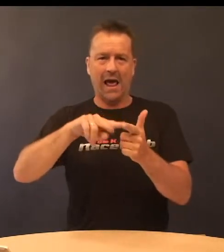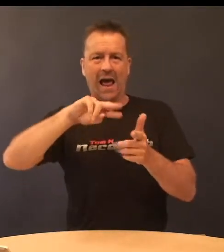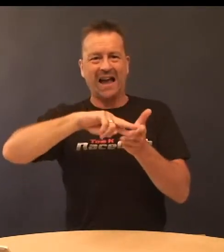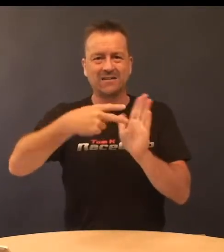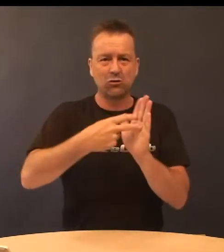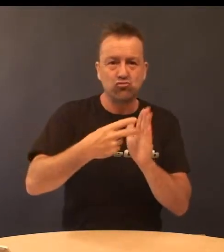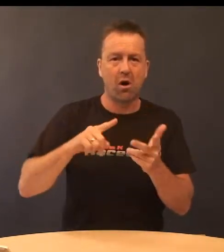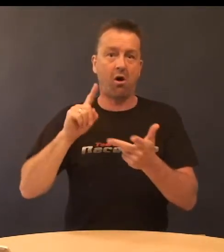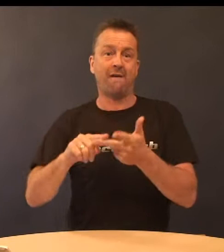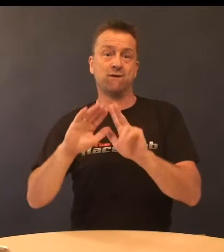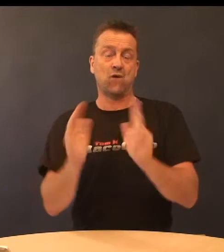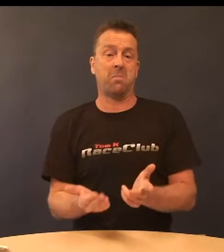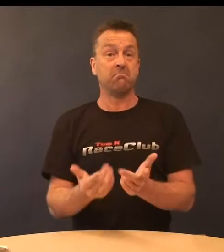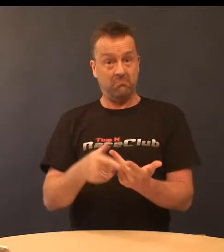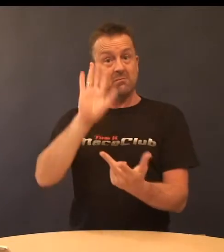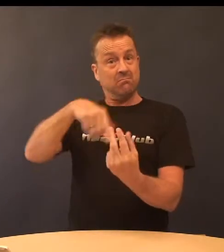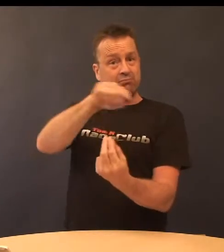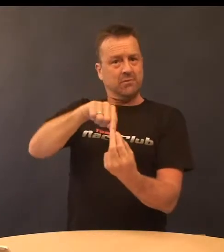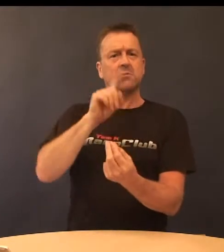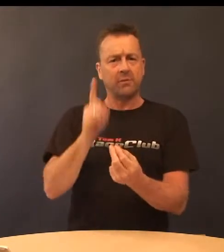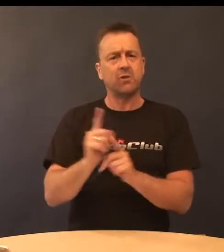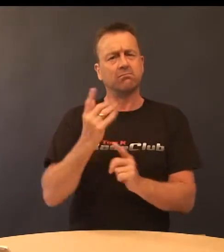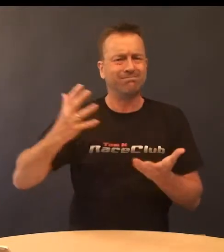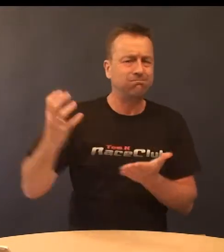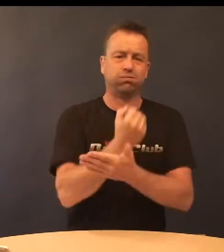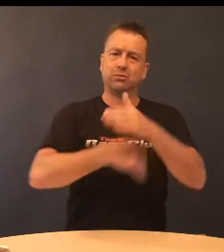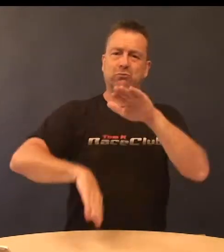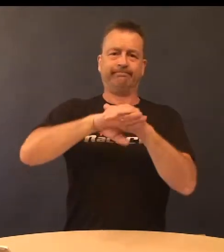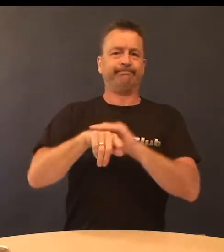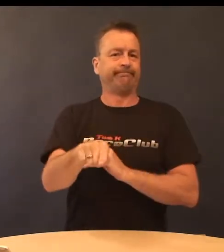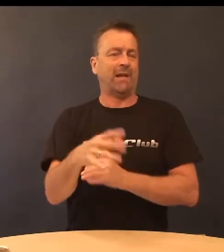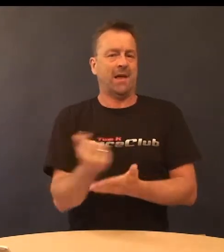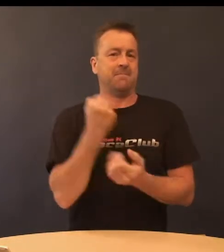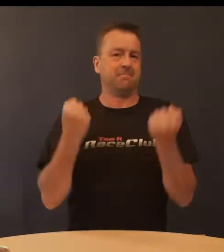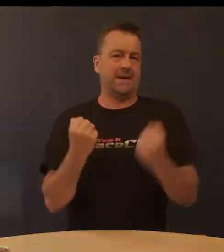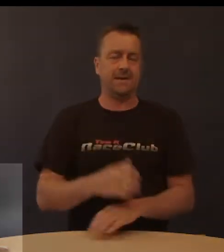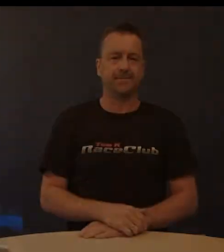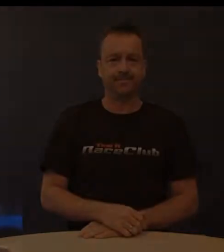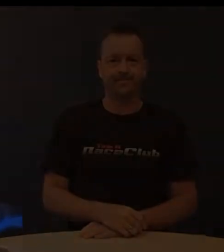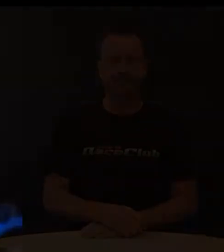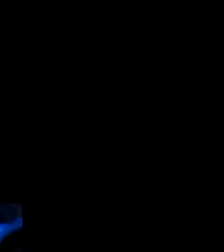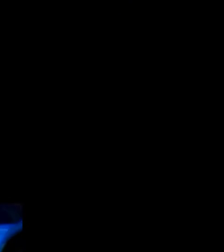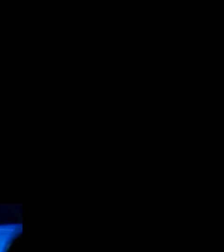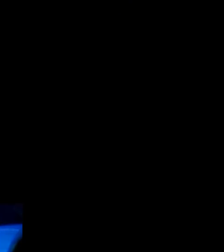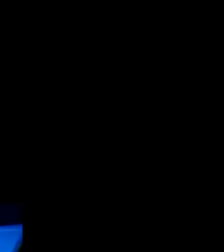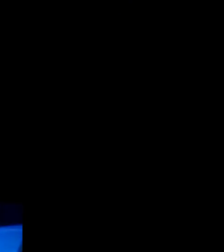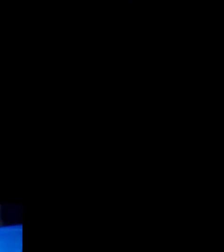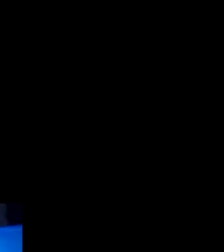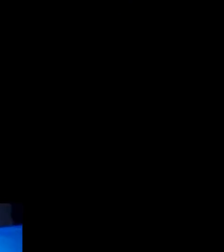material, architecture and shape is what's going to get the maximum performance out of the car.